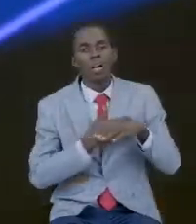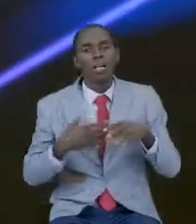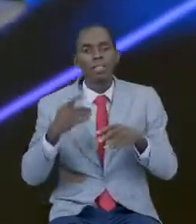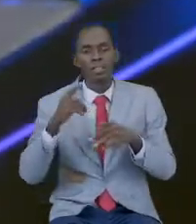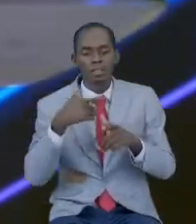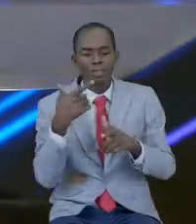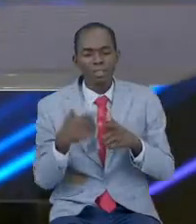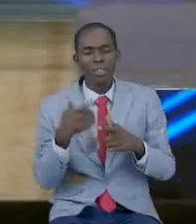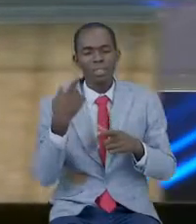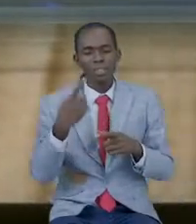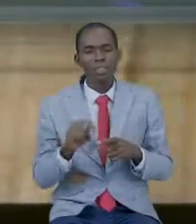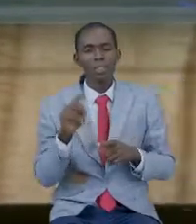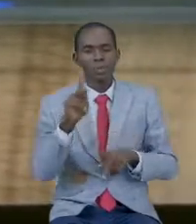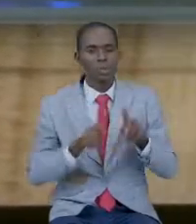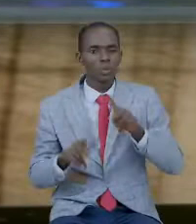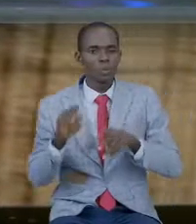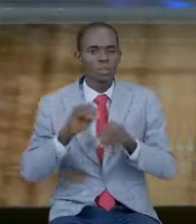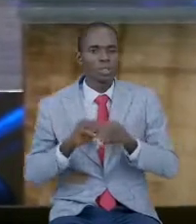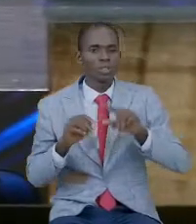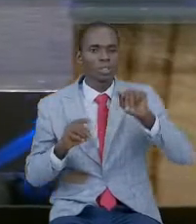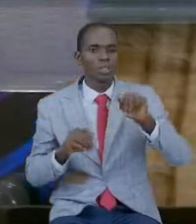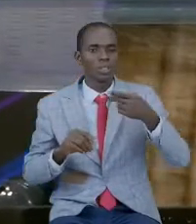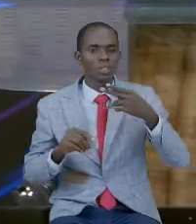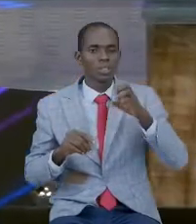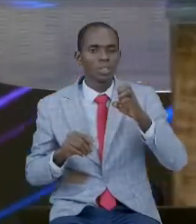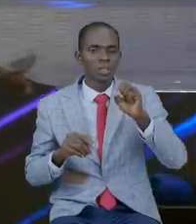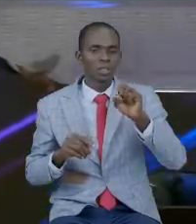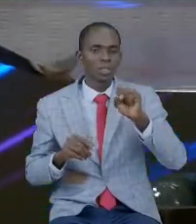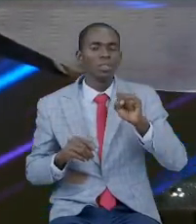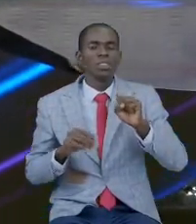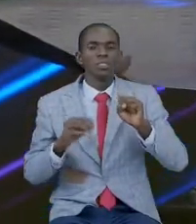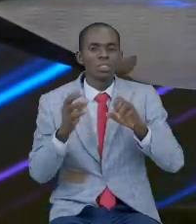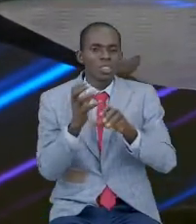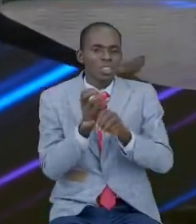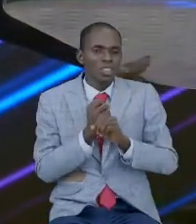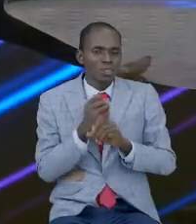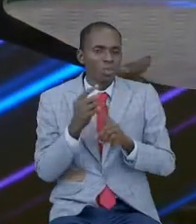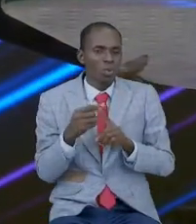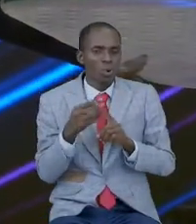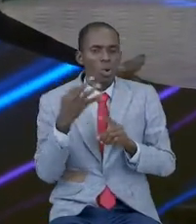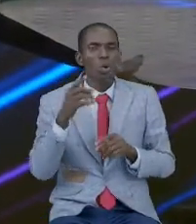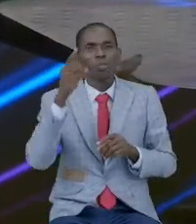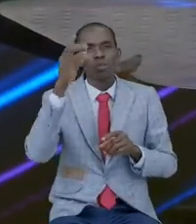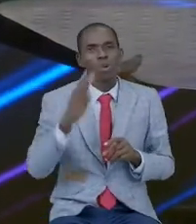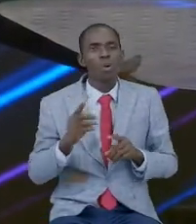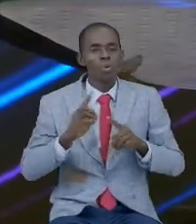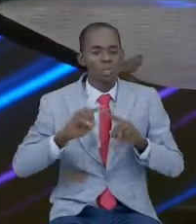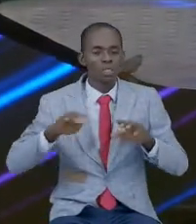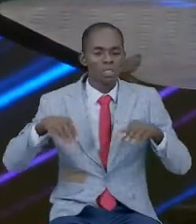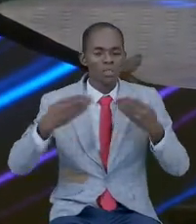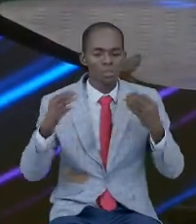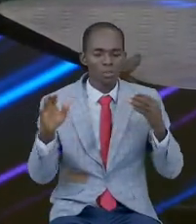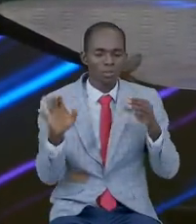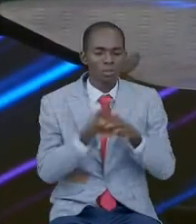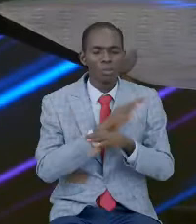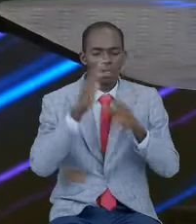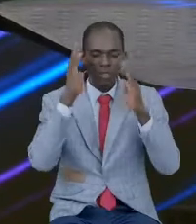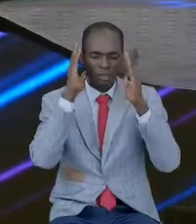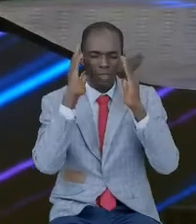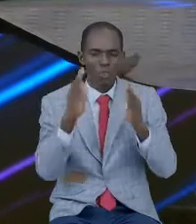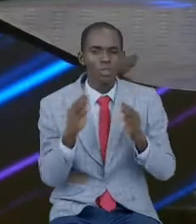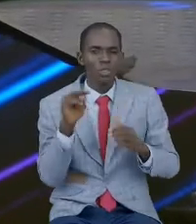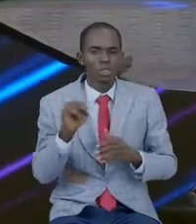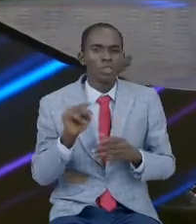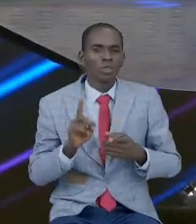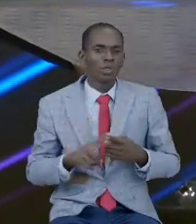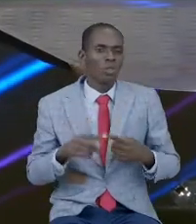Thessalonians, when they received the word of God, they gave the attention they ought to have on the word as